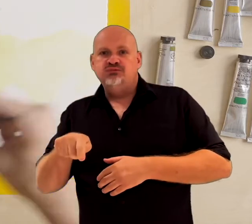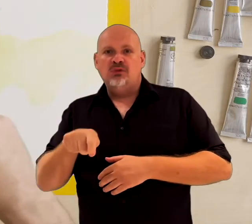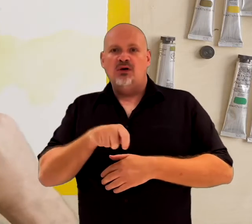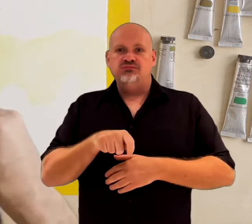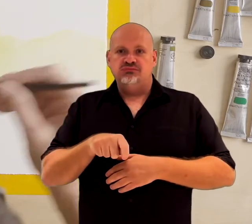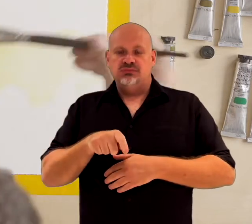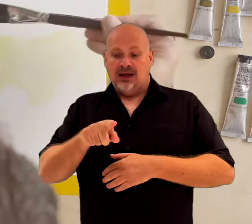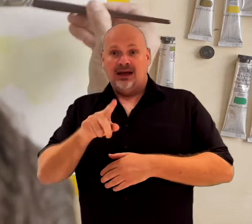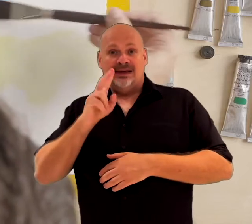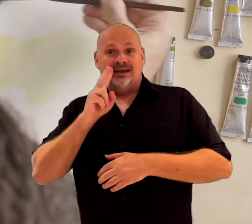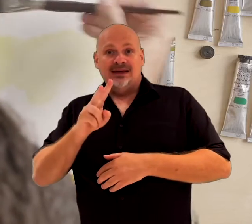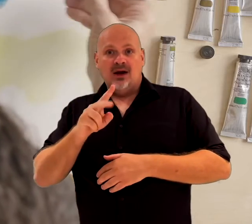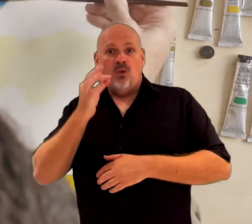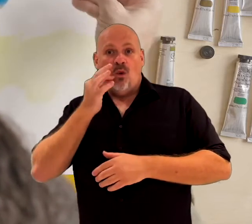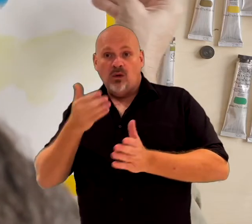see it spreading,